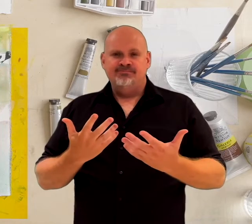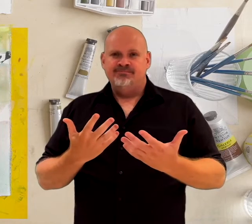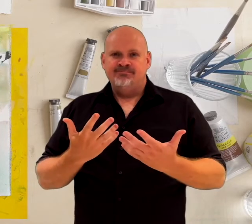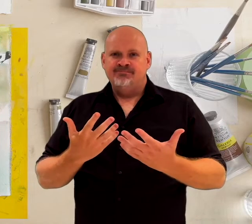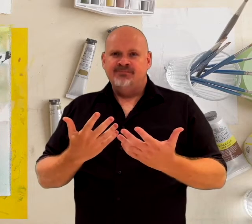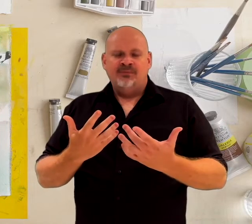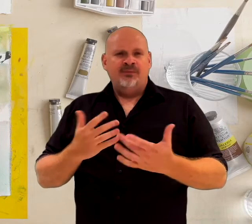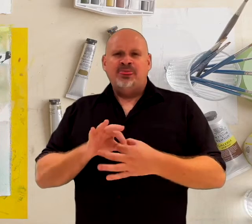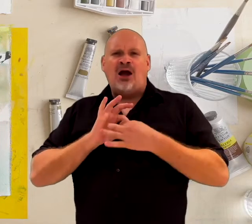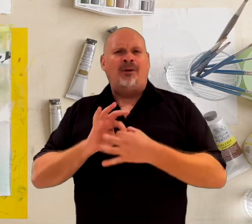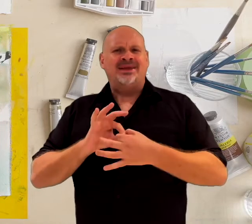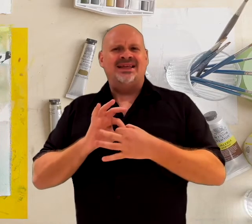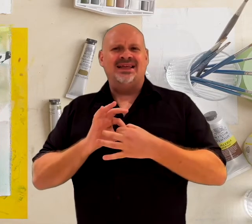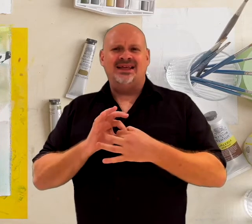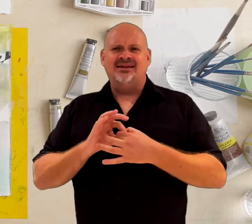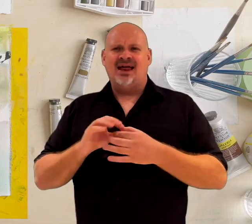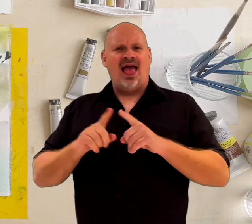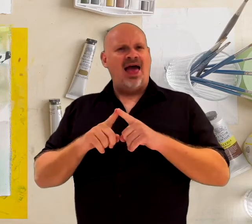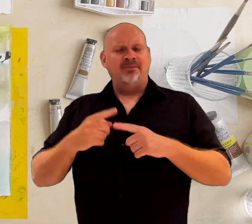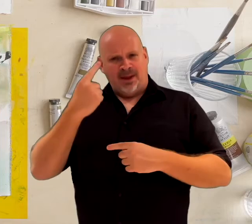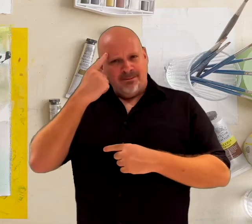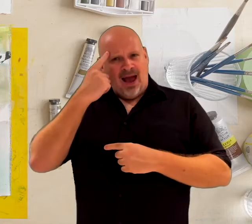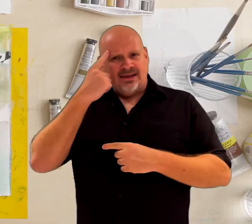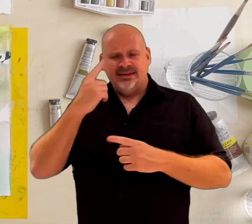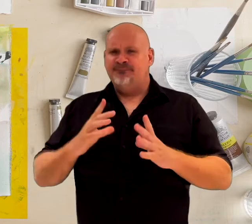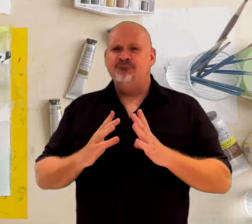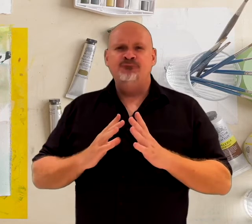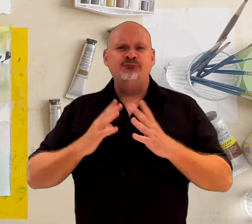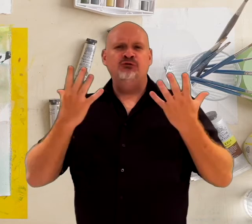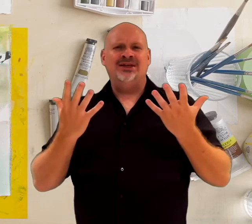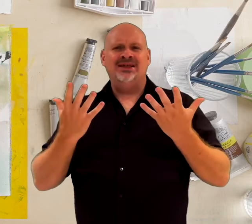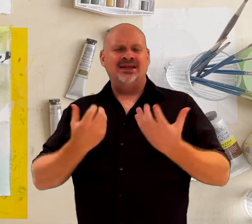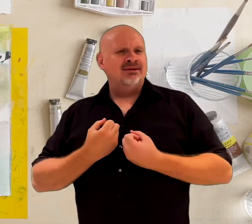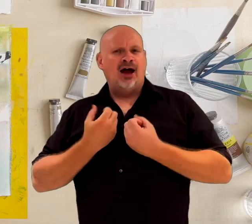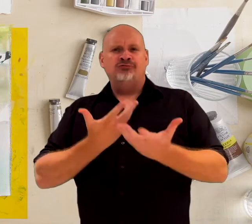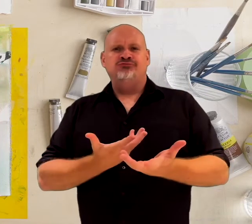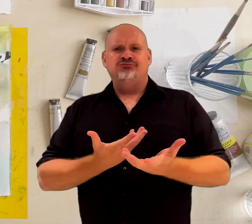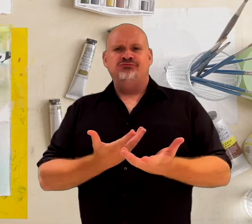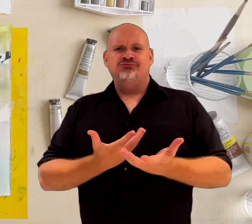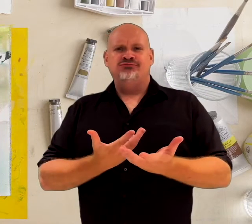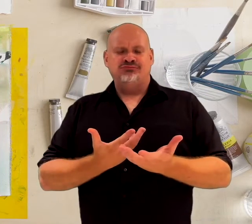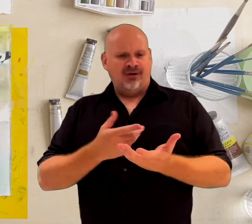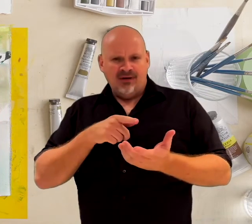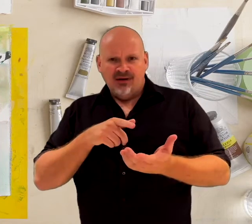therapeutic, and yeah, it's sort of like the freestyle of the mind going into